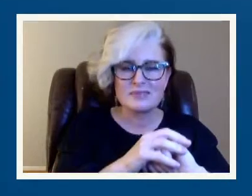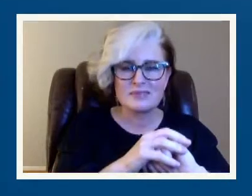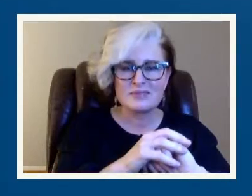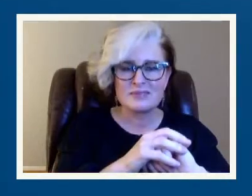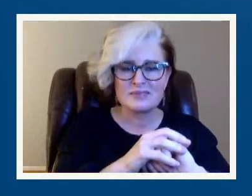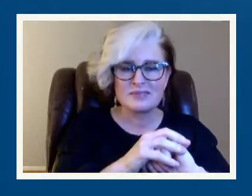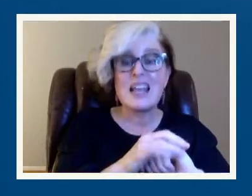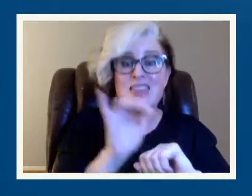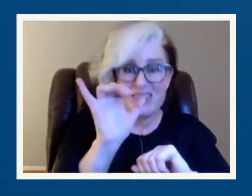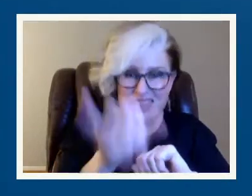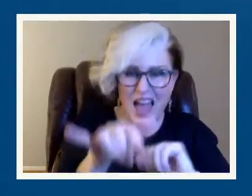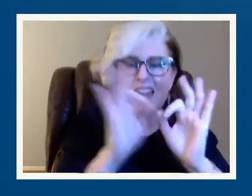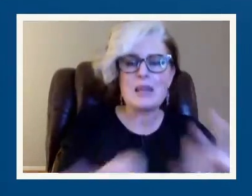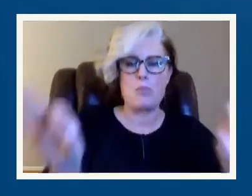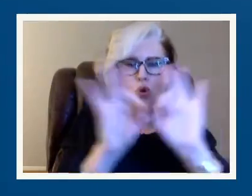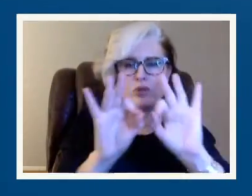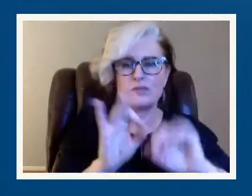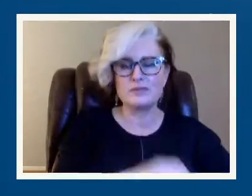It is that important.